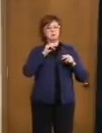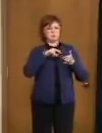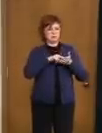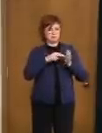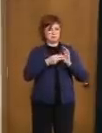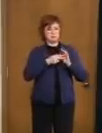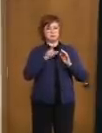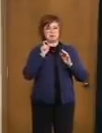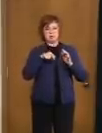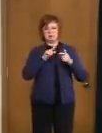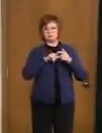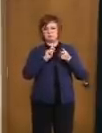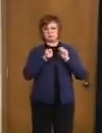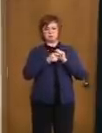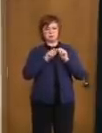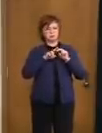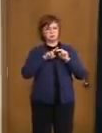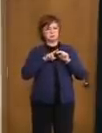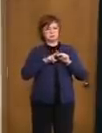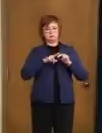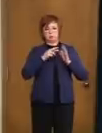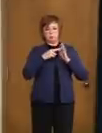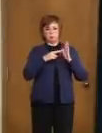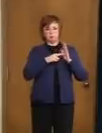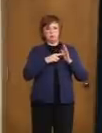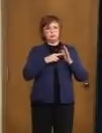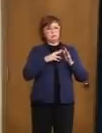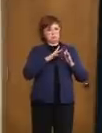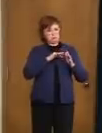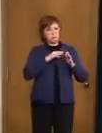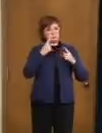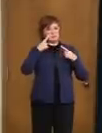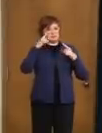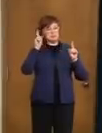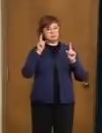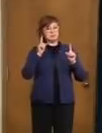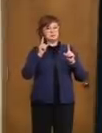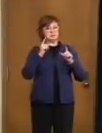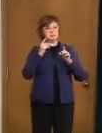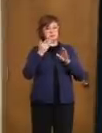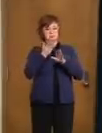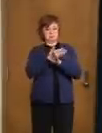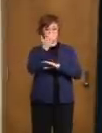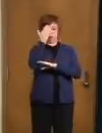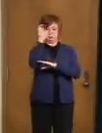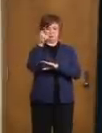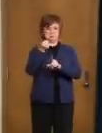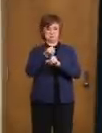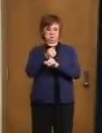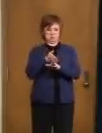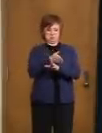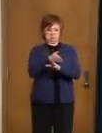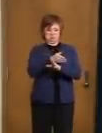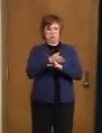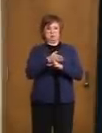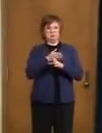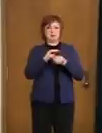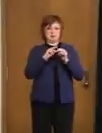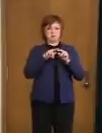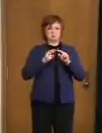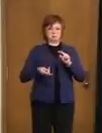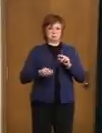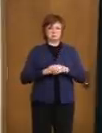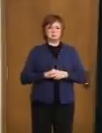impact because there's high level of compliance. And even during the holidays, I think most of us, and certainly most